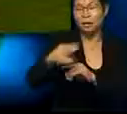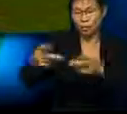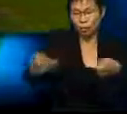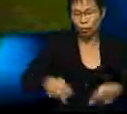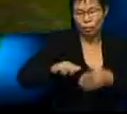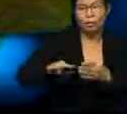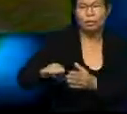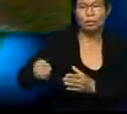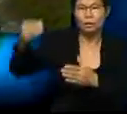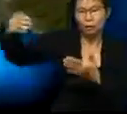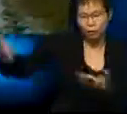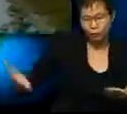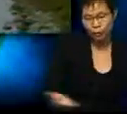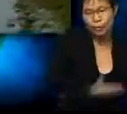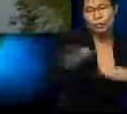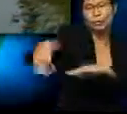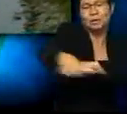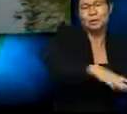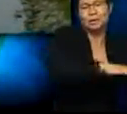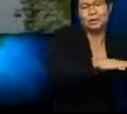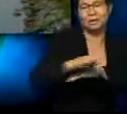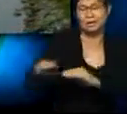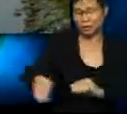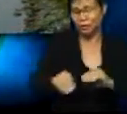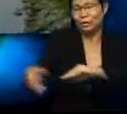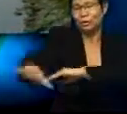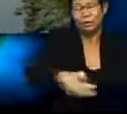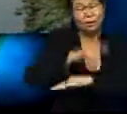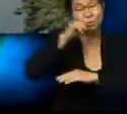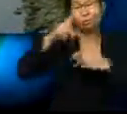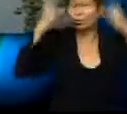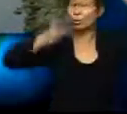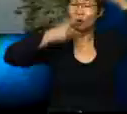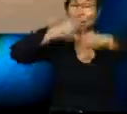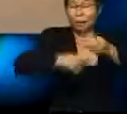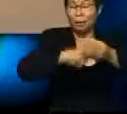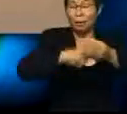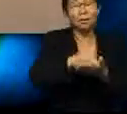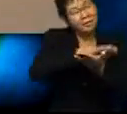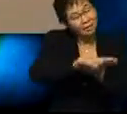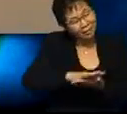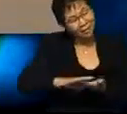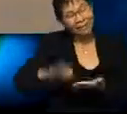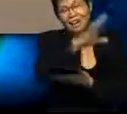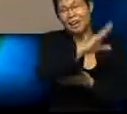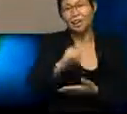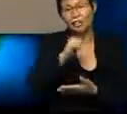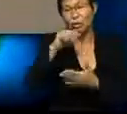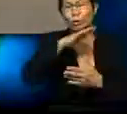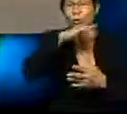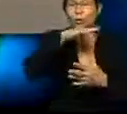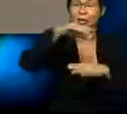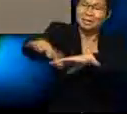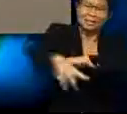to the deep blue sea. Don't worry about it. It is clean and will not pollute